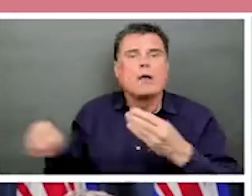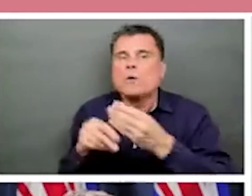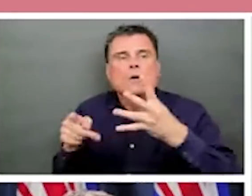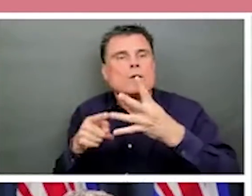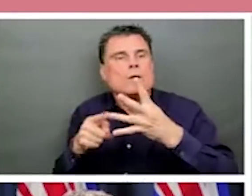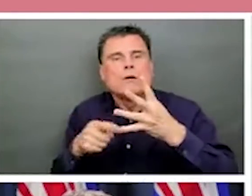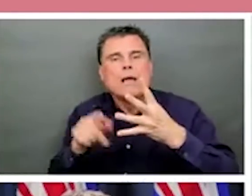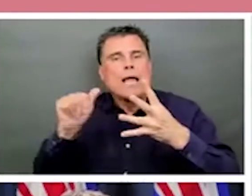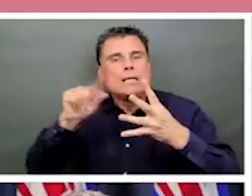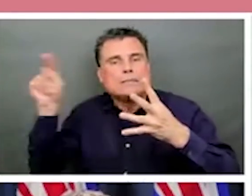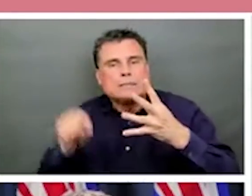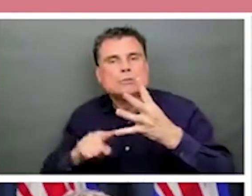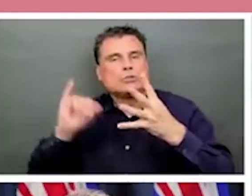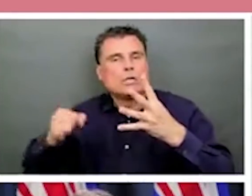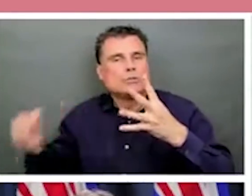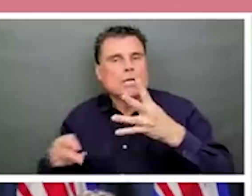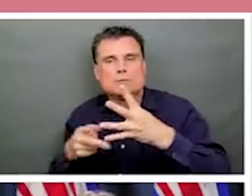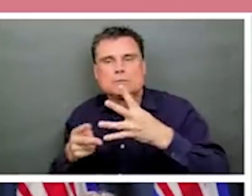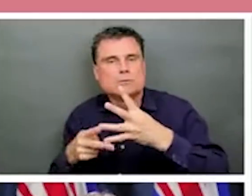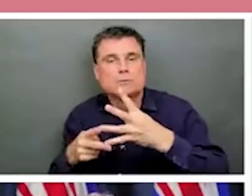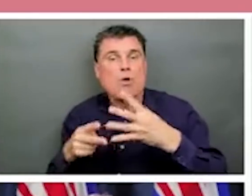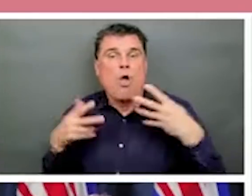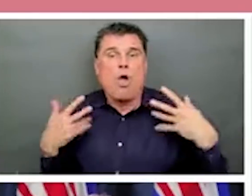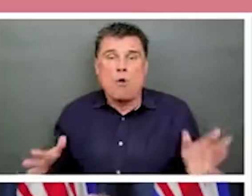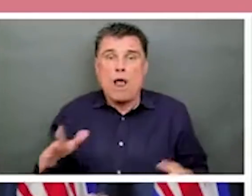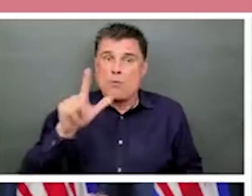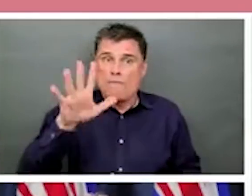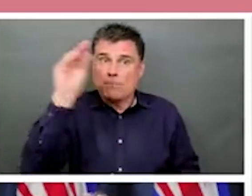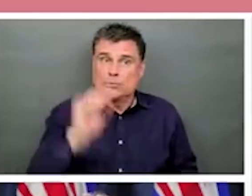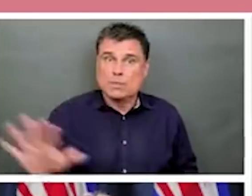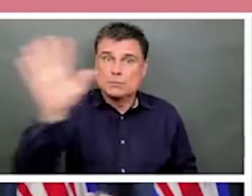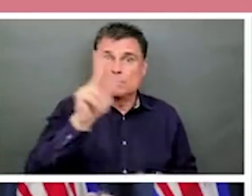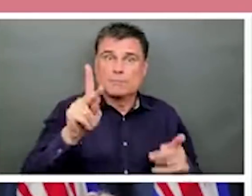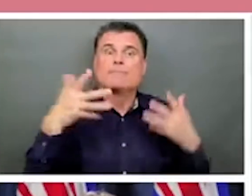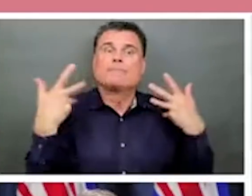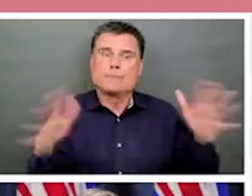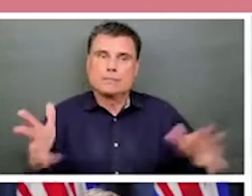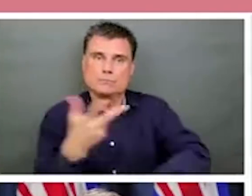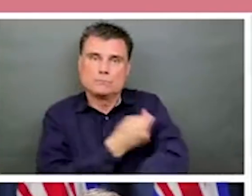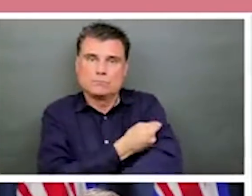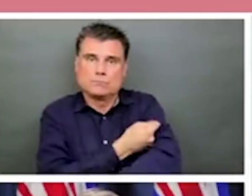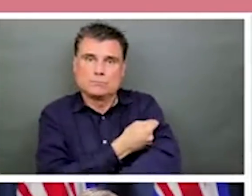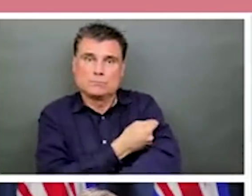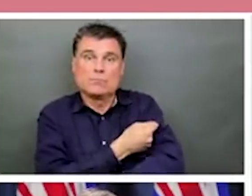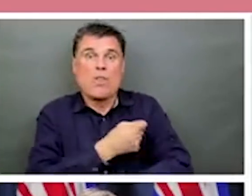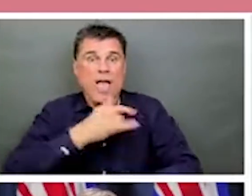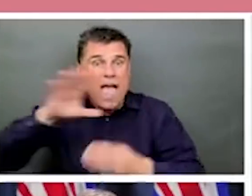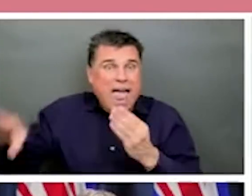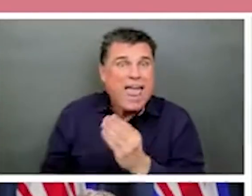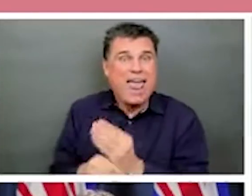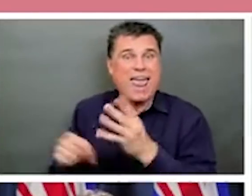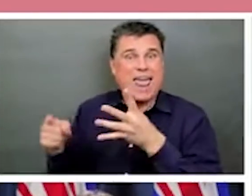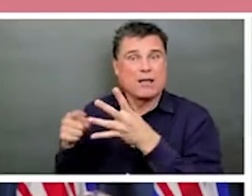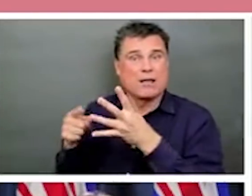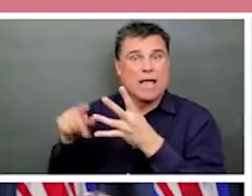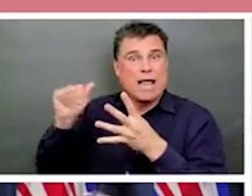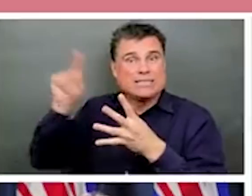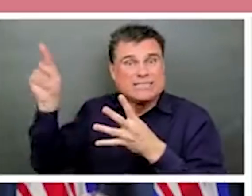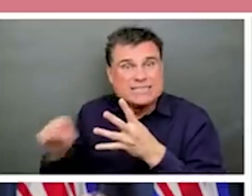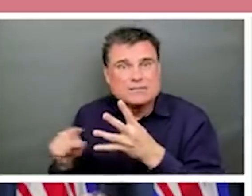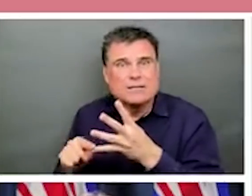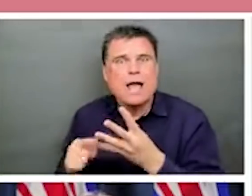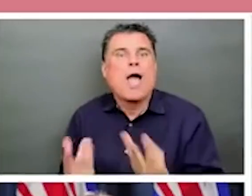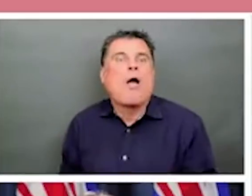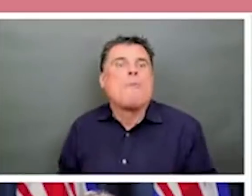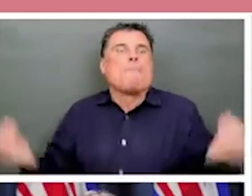the additional coverage by AstraZeneca will contribute to this, but essentially this is good news for our public. Very happy to be